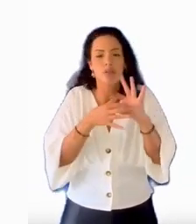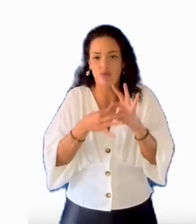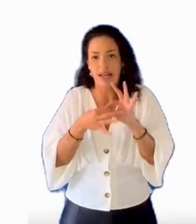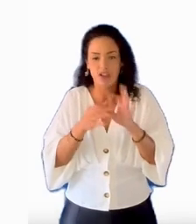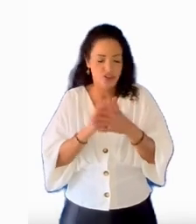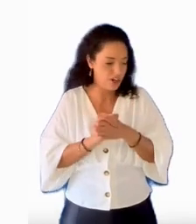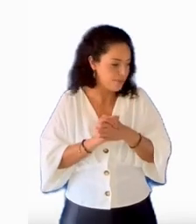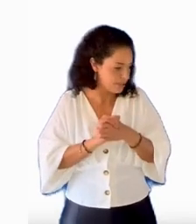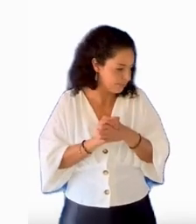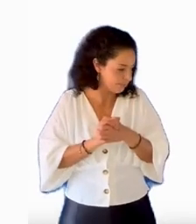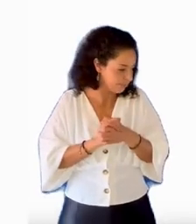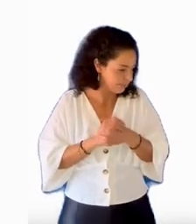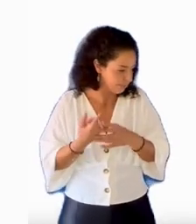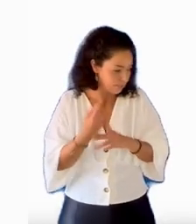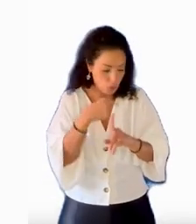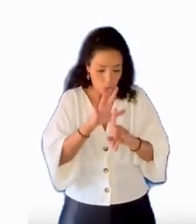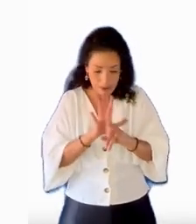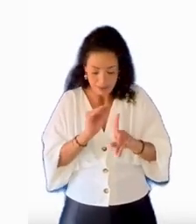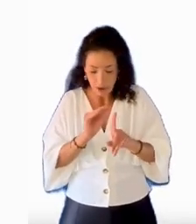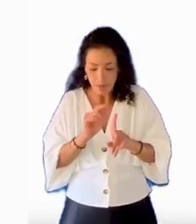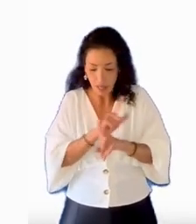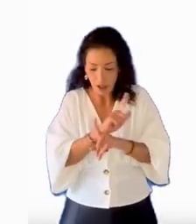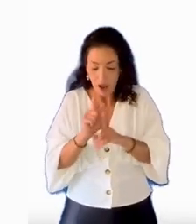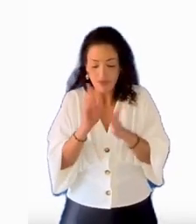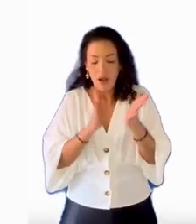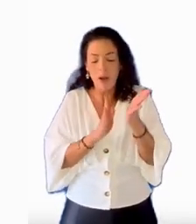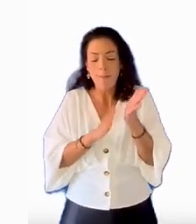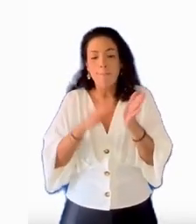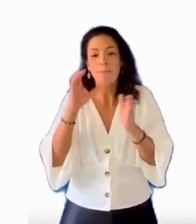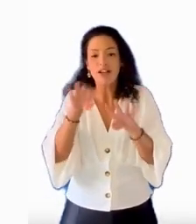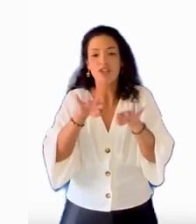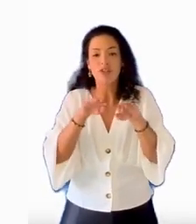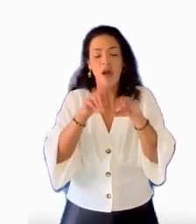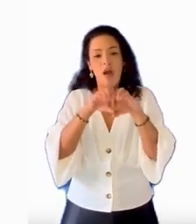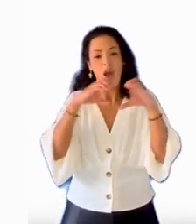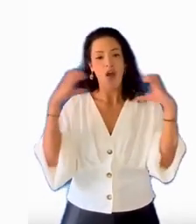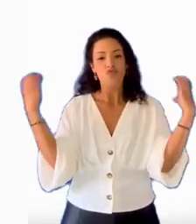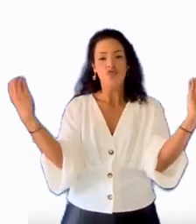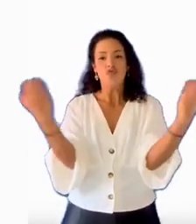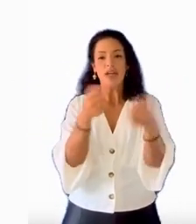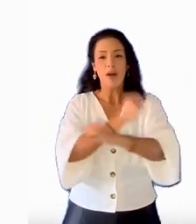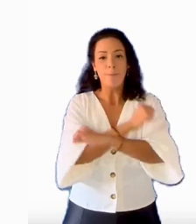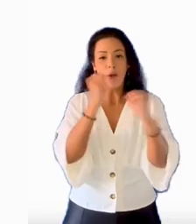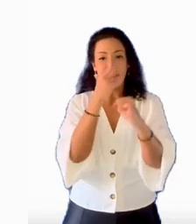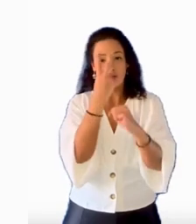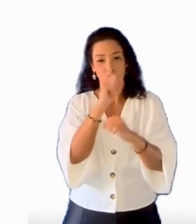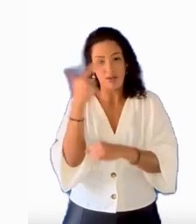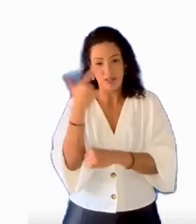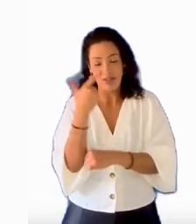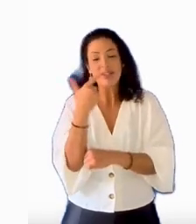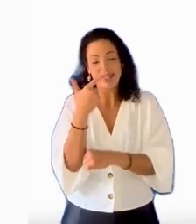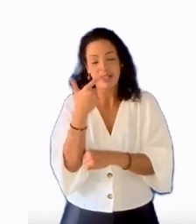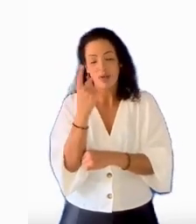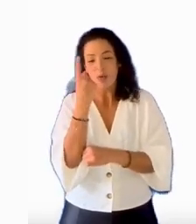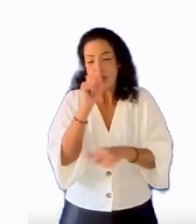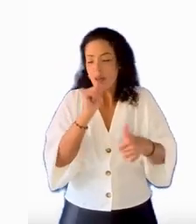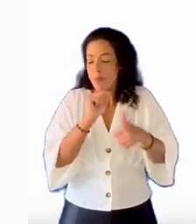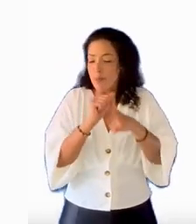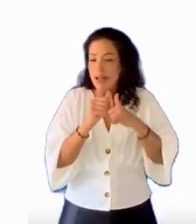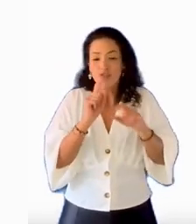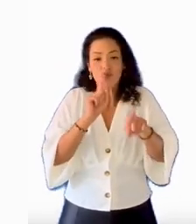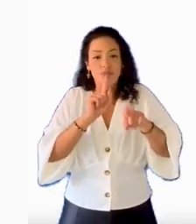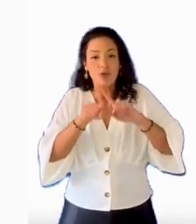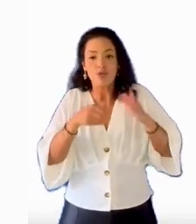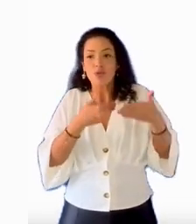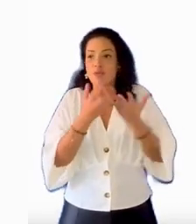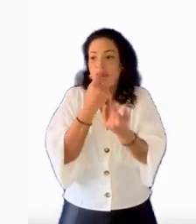all. For example, in the immediate aftermath of the Manchester Arena bombing in 2017, one of our most effective responses was to provide